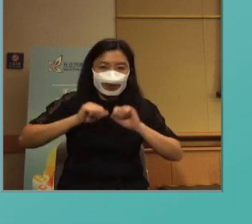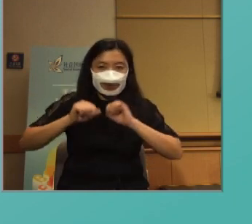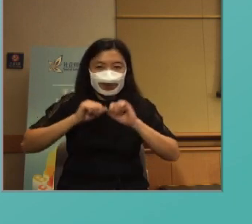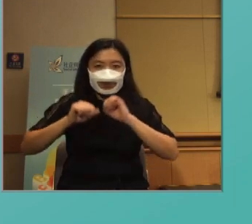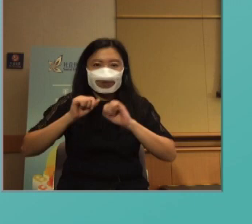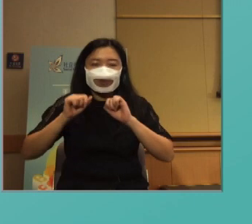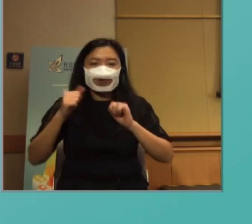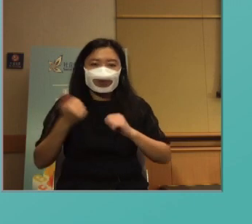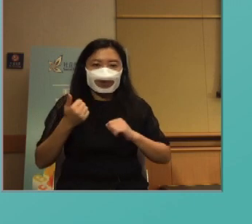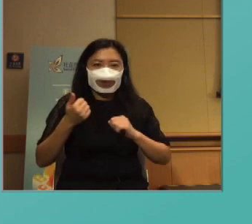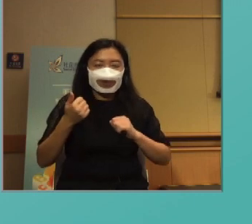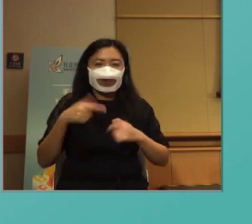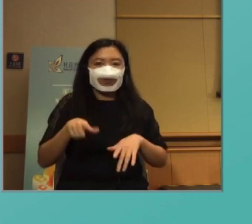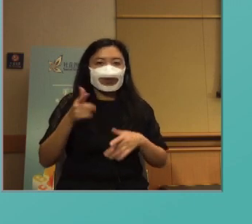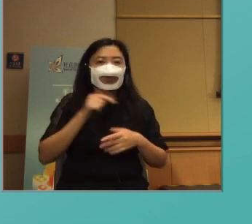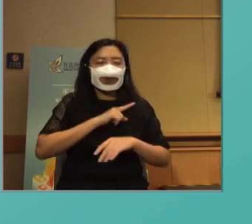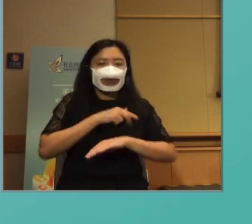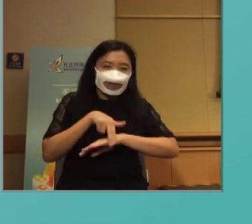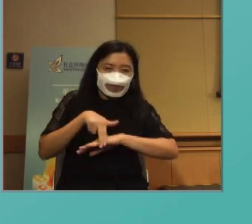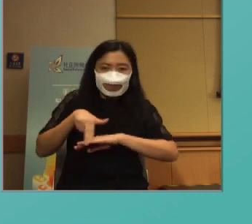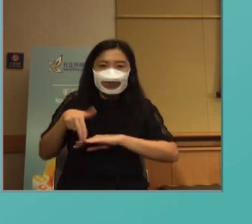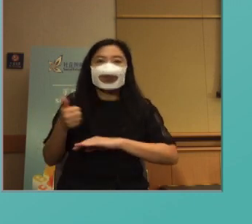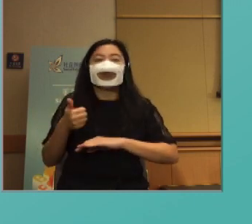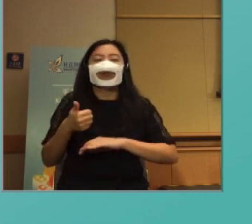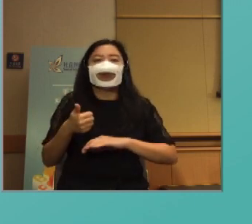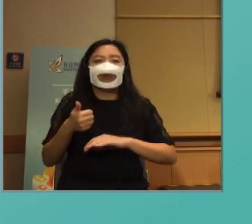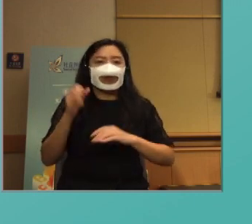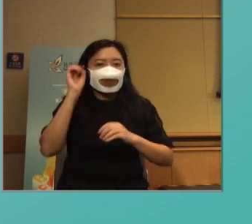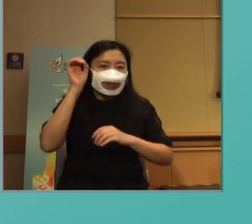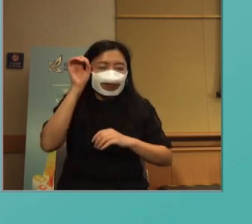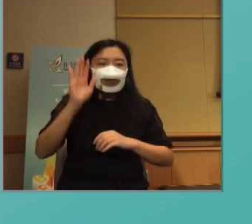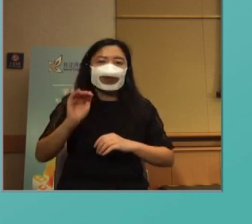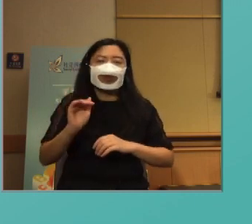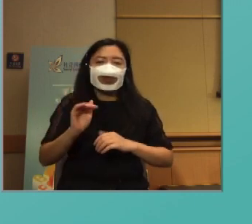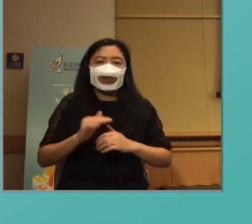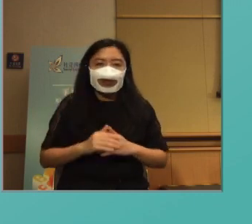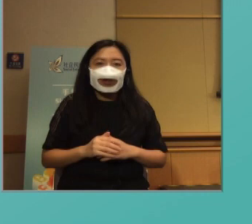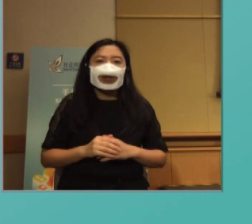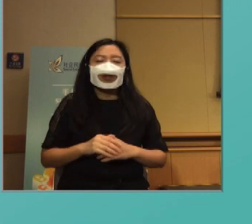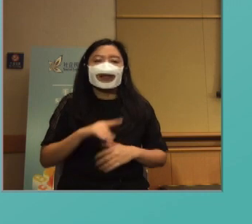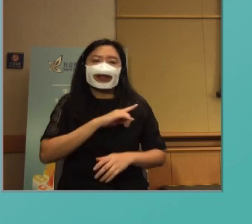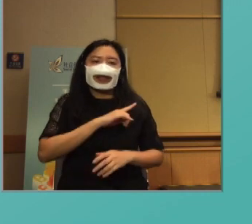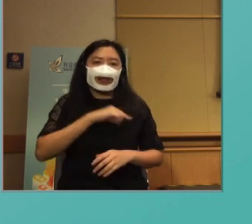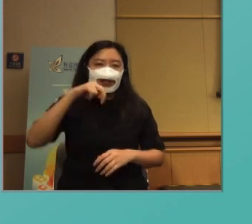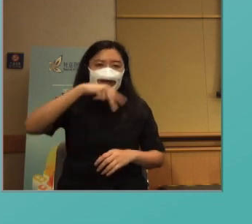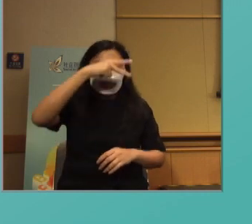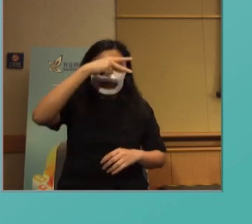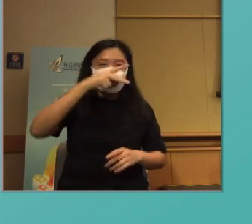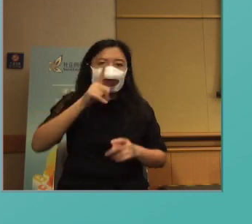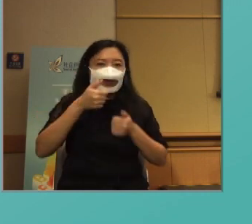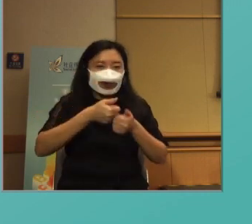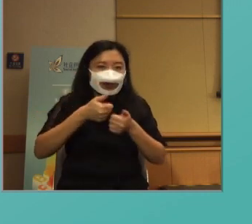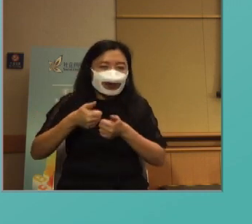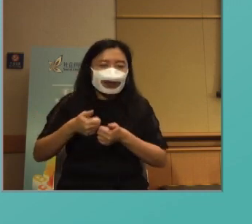self-fulfilling, which limits the needs for administrative follow-up and also control budget spending.